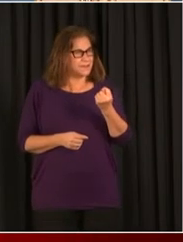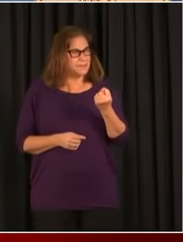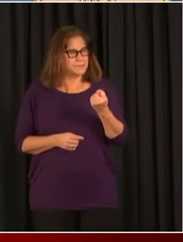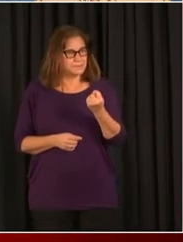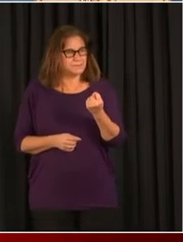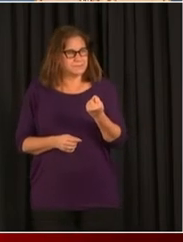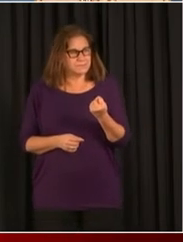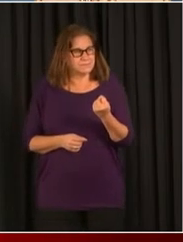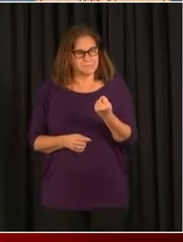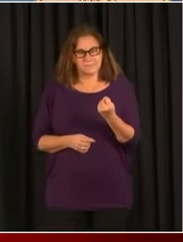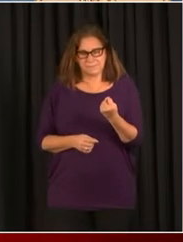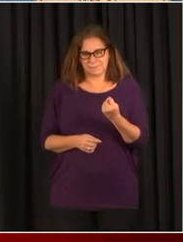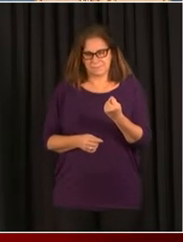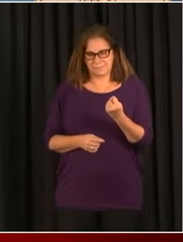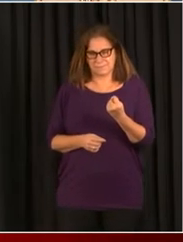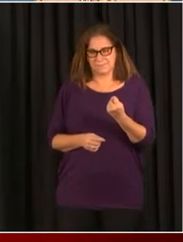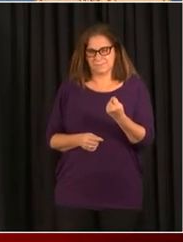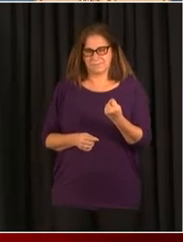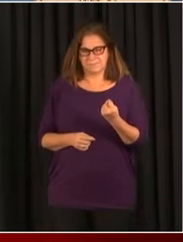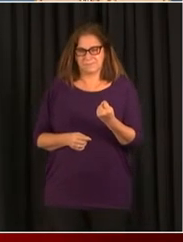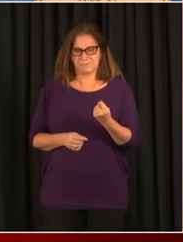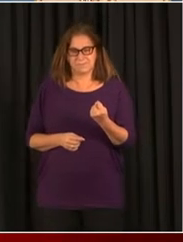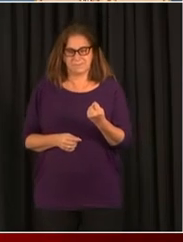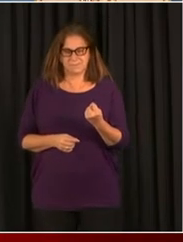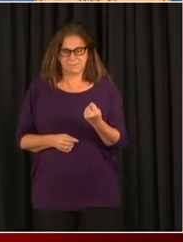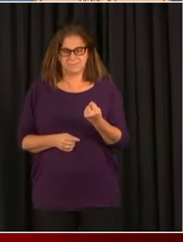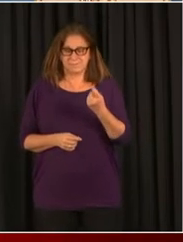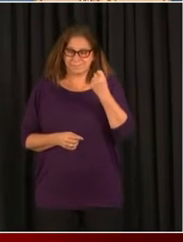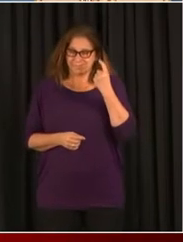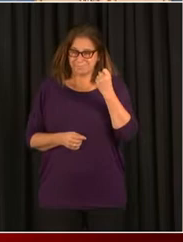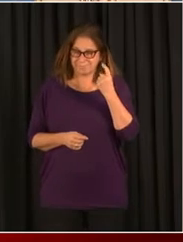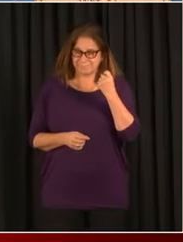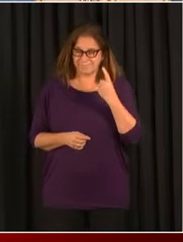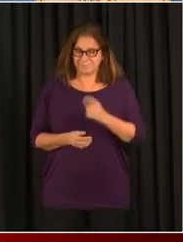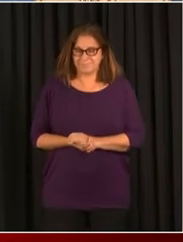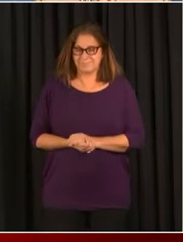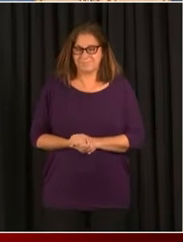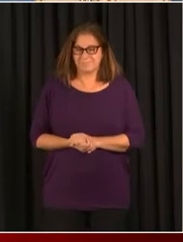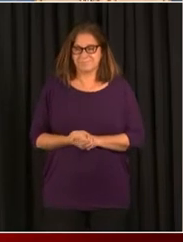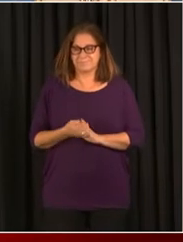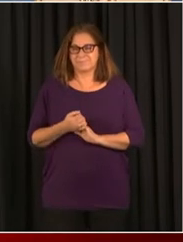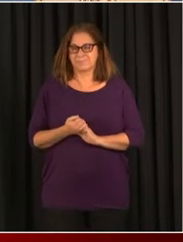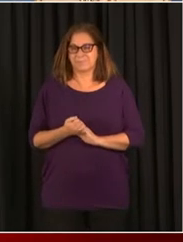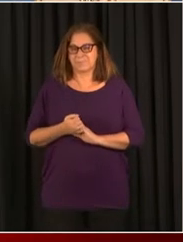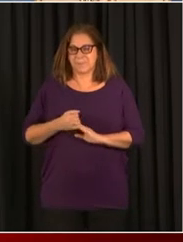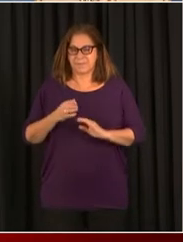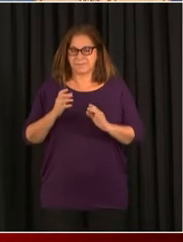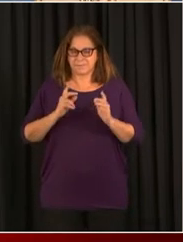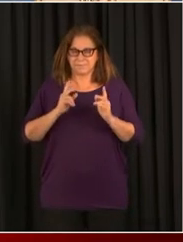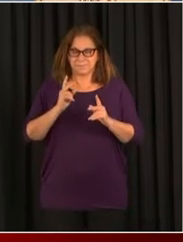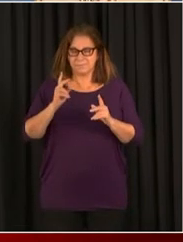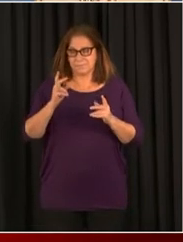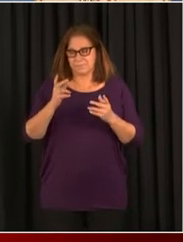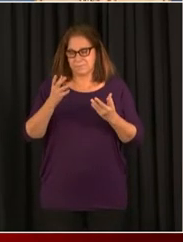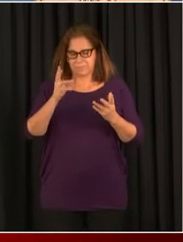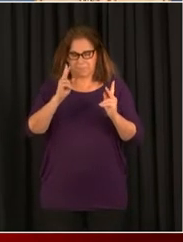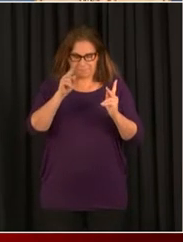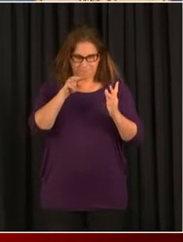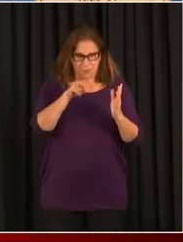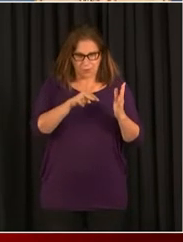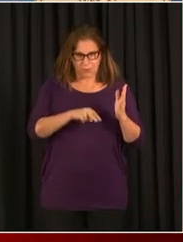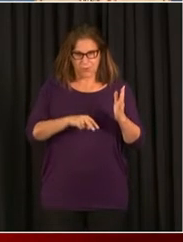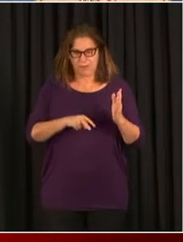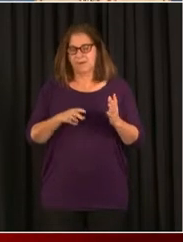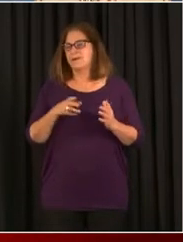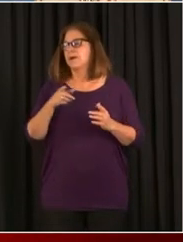answer limited questions about that and refer other questions to the Board of Elections. Now, let me